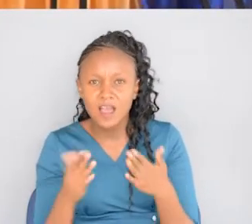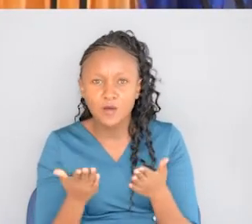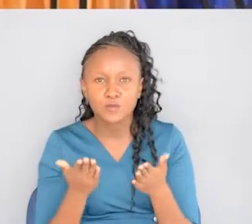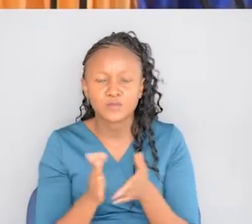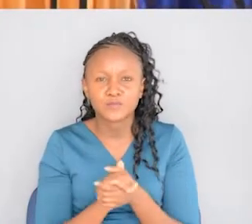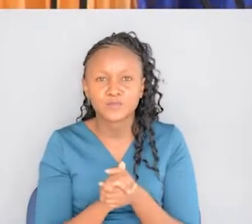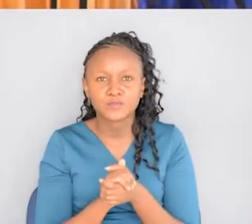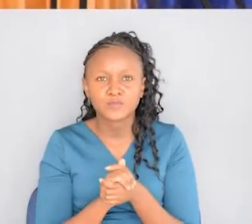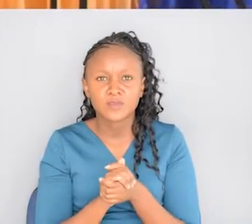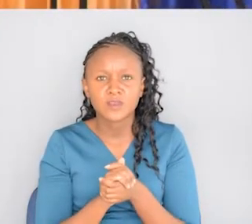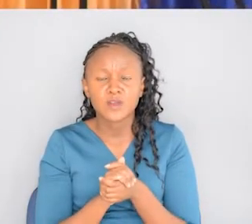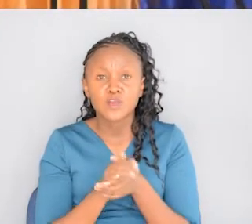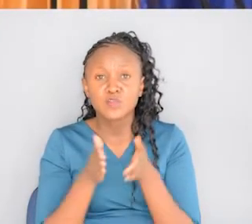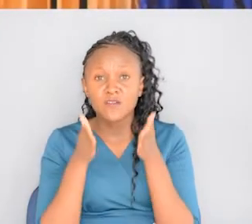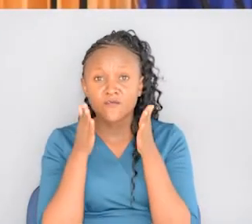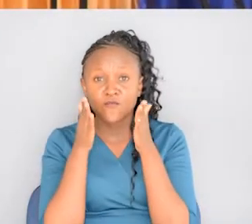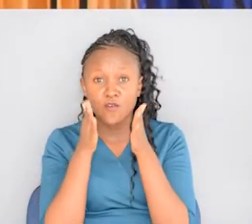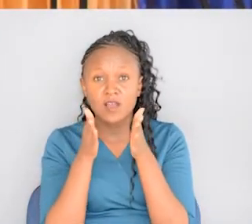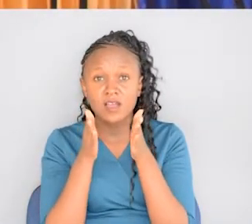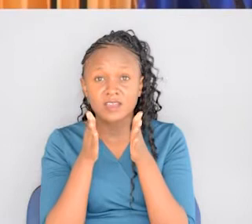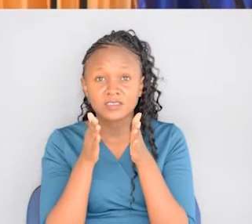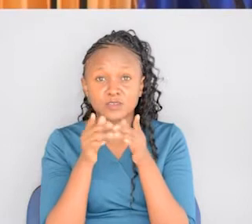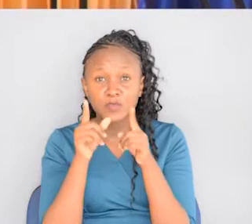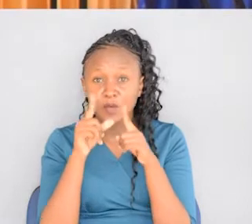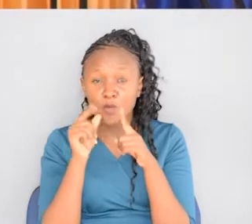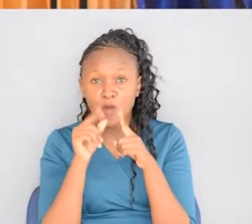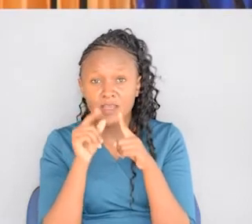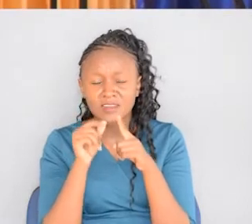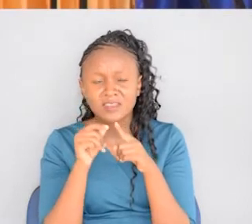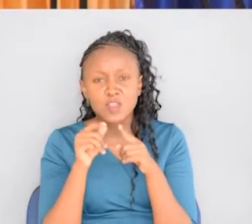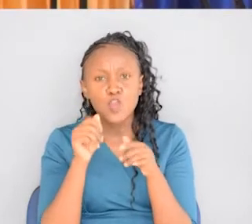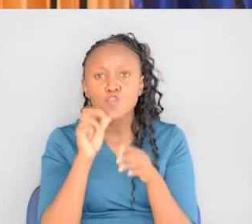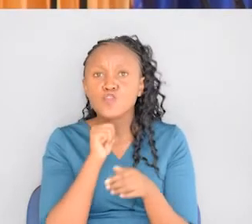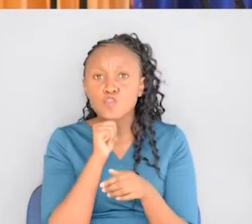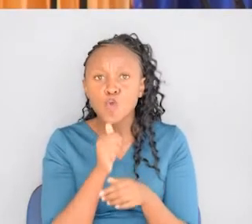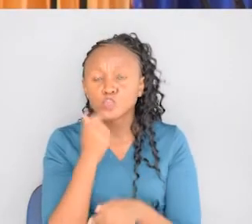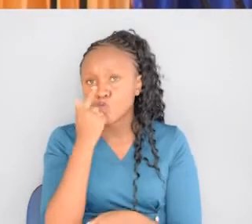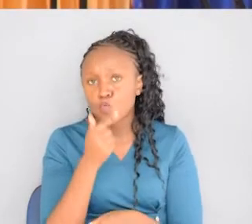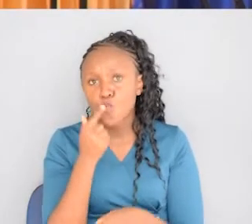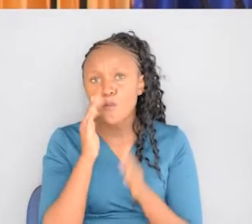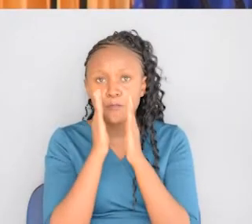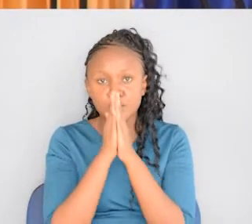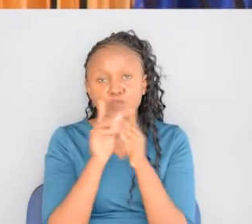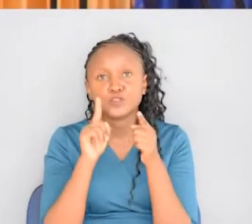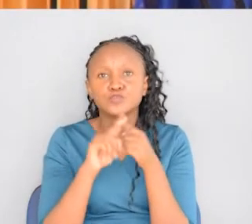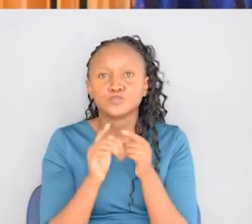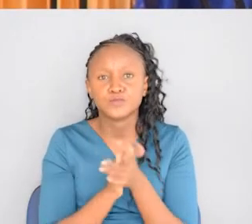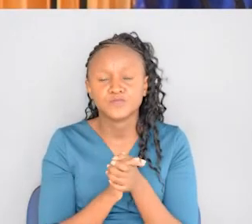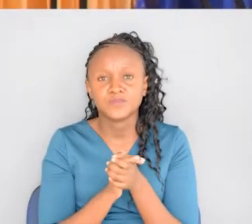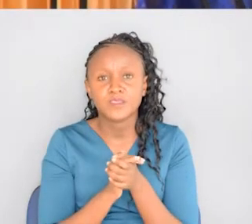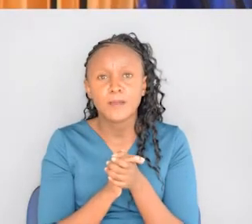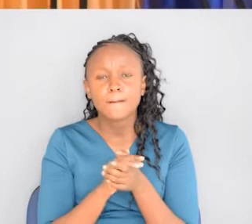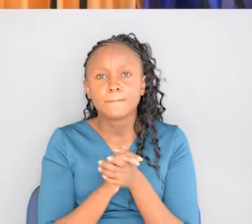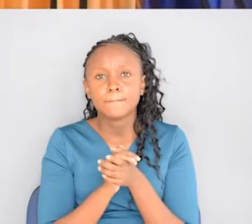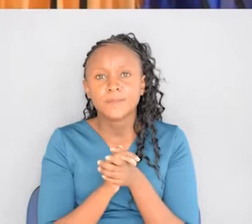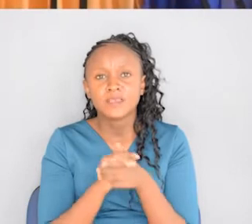not thinking about the one we are praying to. You know, I'm not necessarily meditating on that when I say our Father